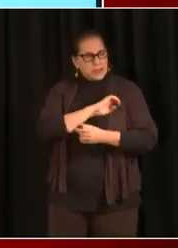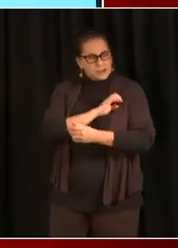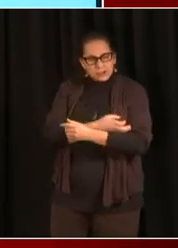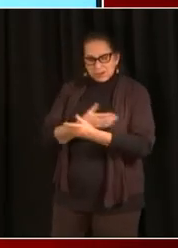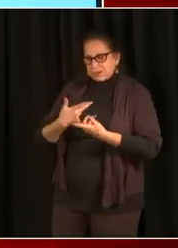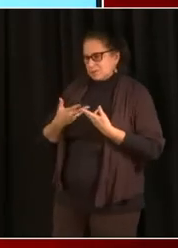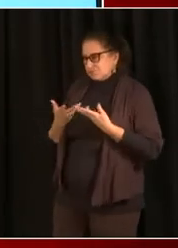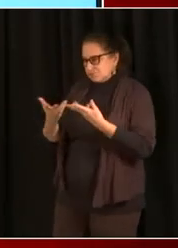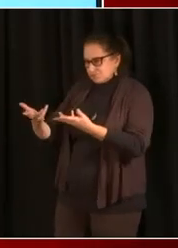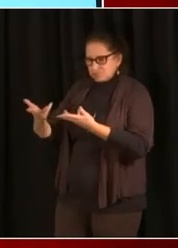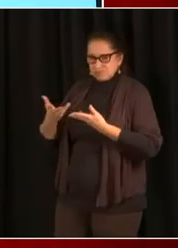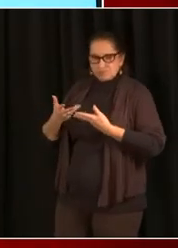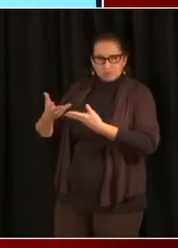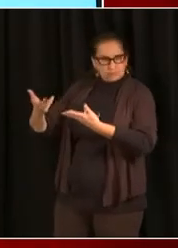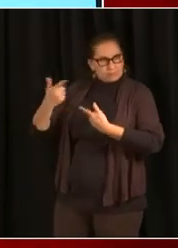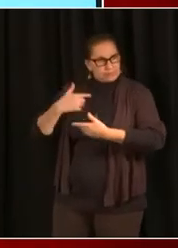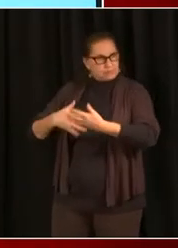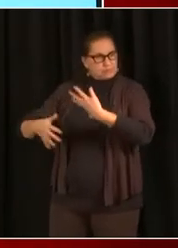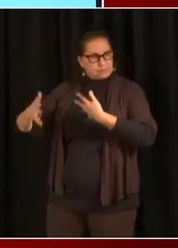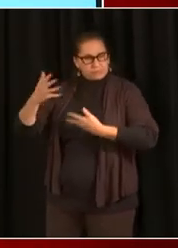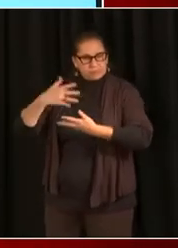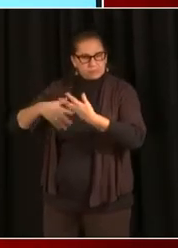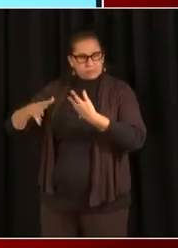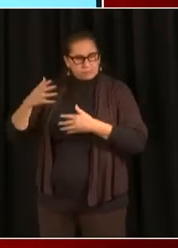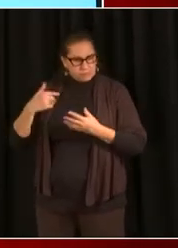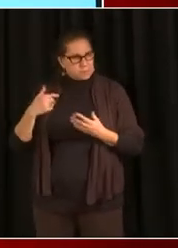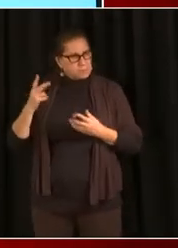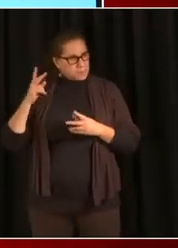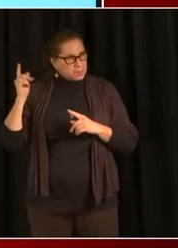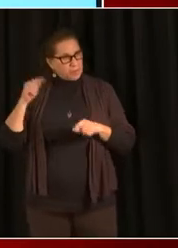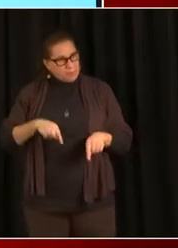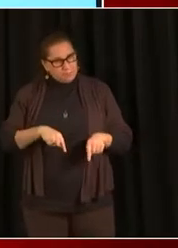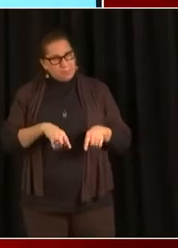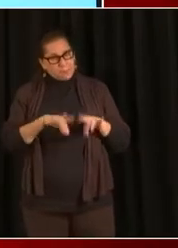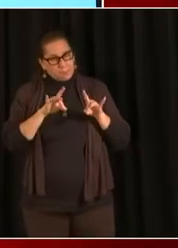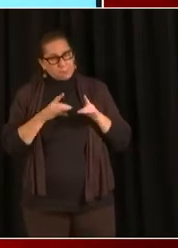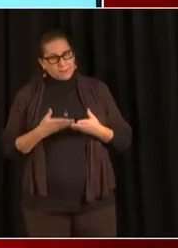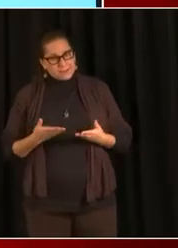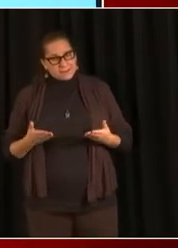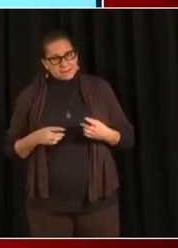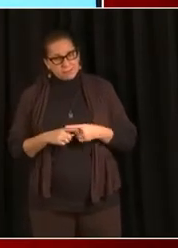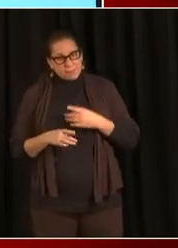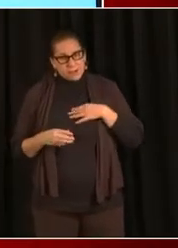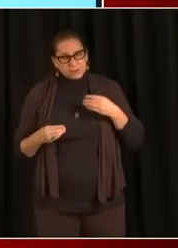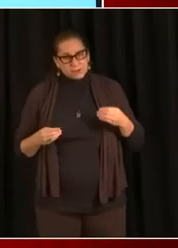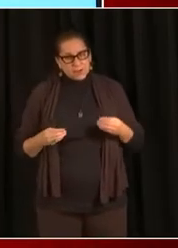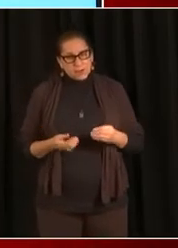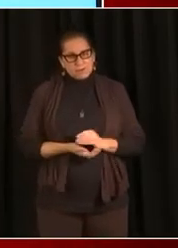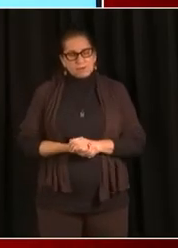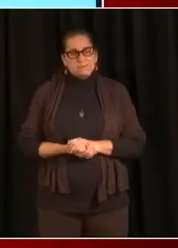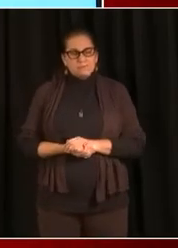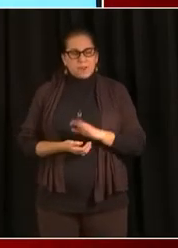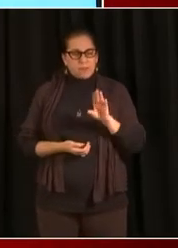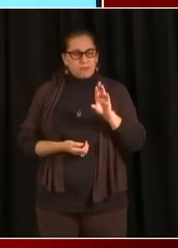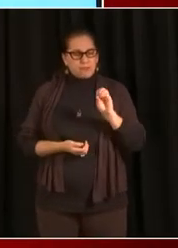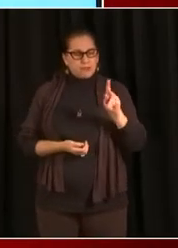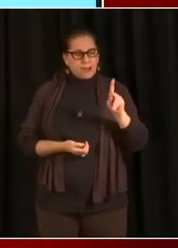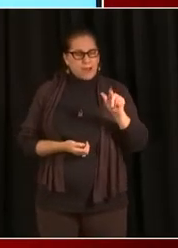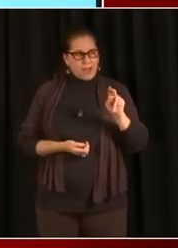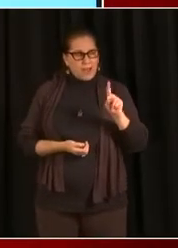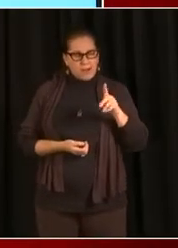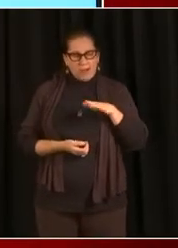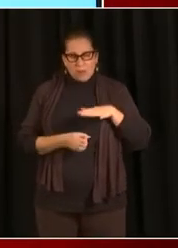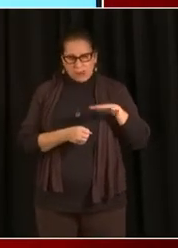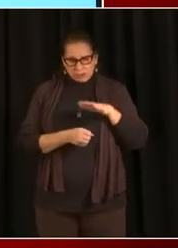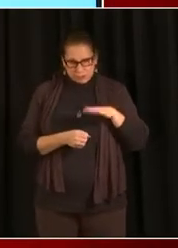tend to see people come to pick up their items at our Brookland location because they miss us and we miss them too, and that's